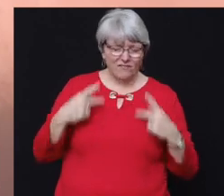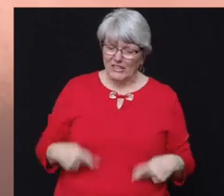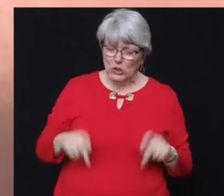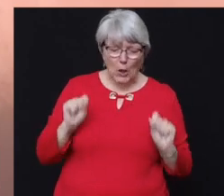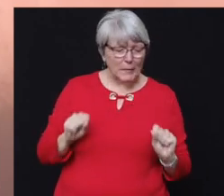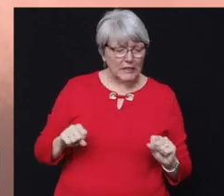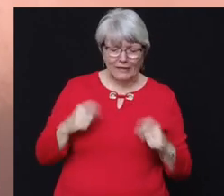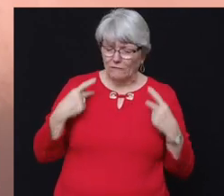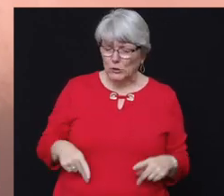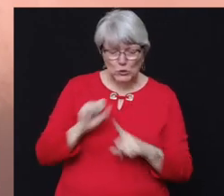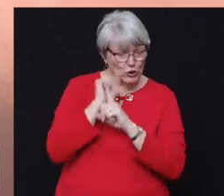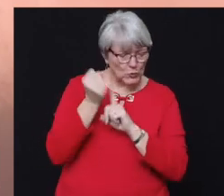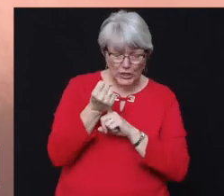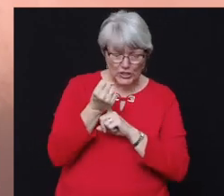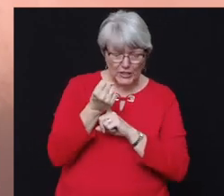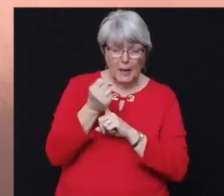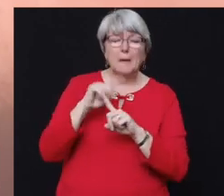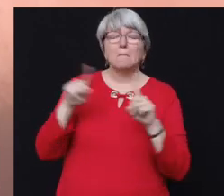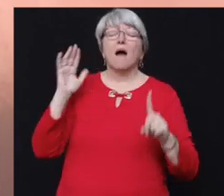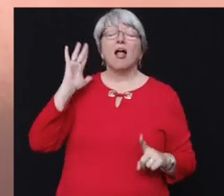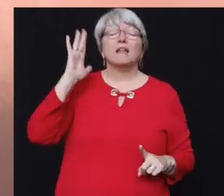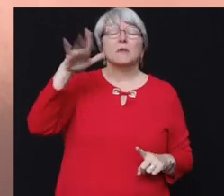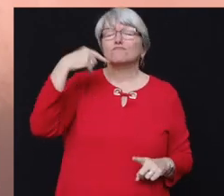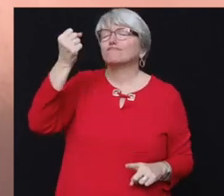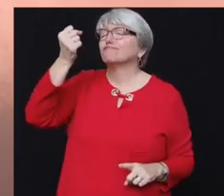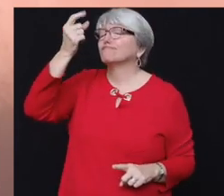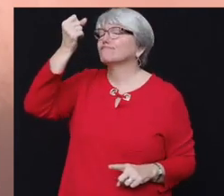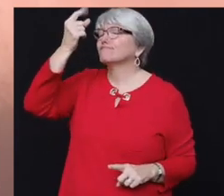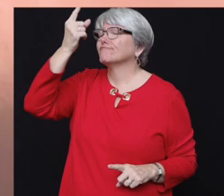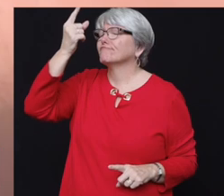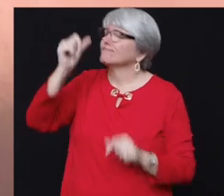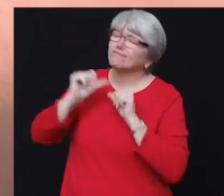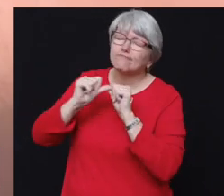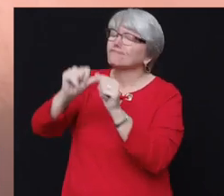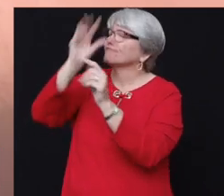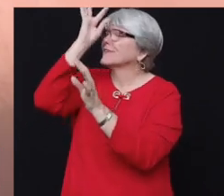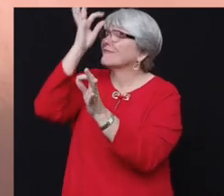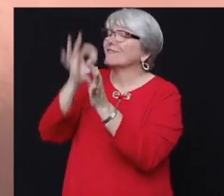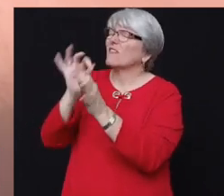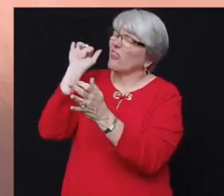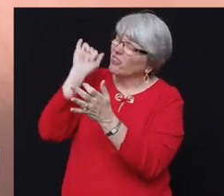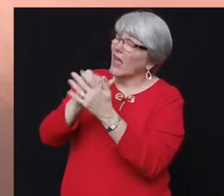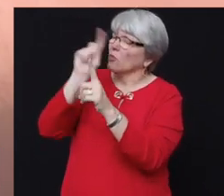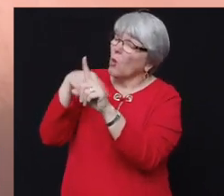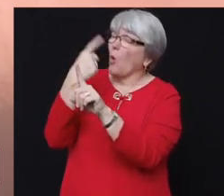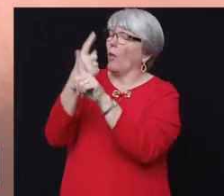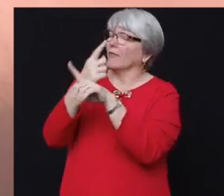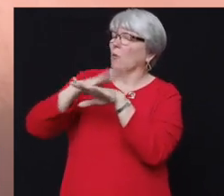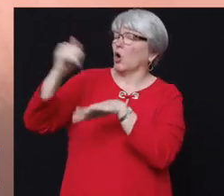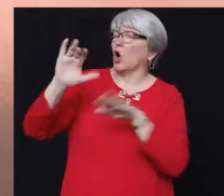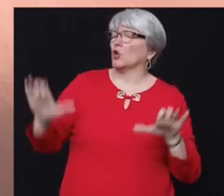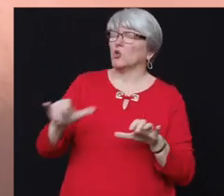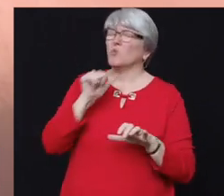capabilities or situations, but that ultimately we understand that remaining faithful to you is really the only thing we're called to. We're not called to